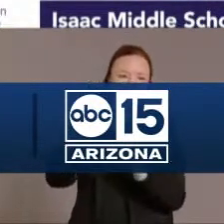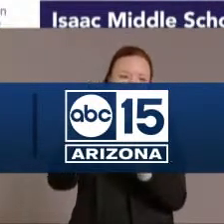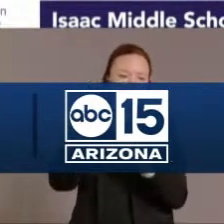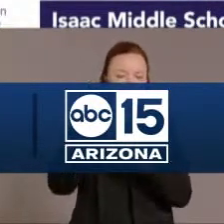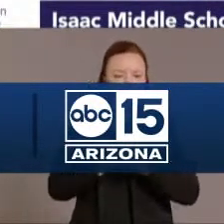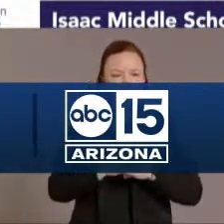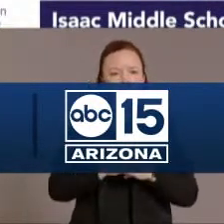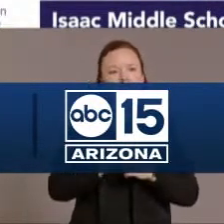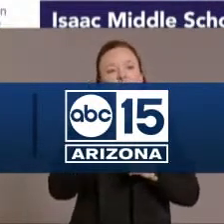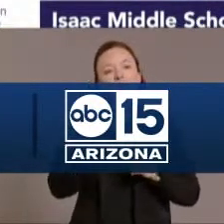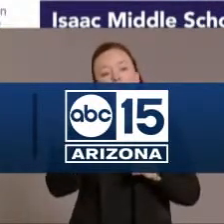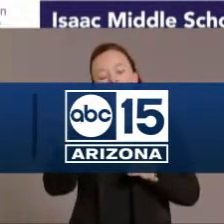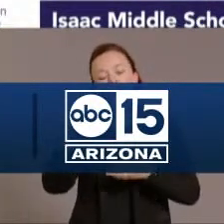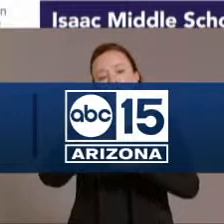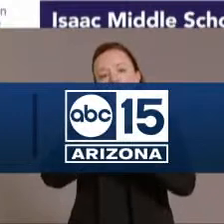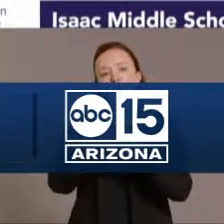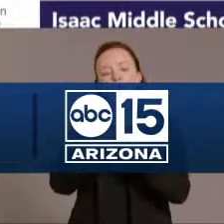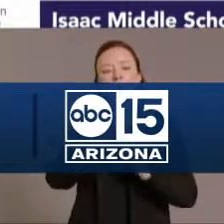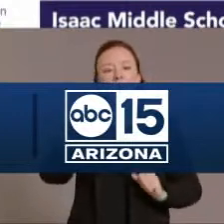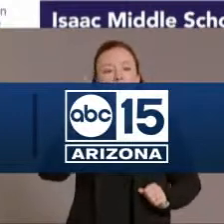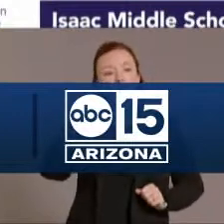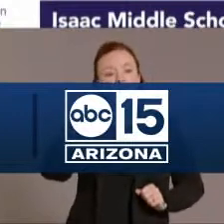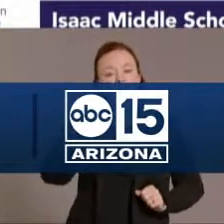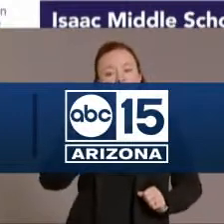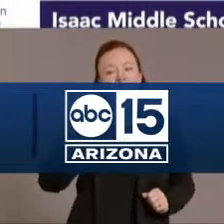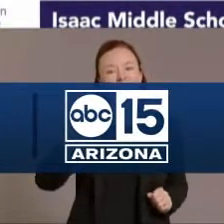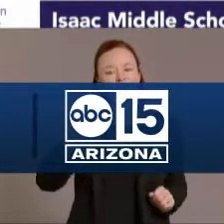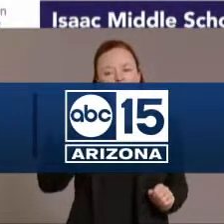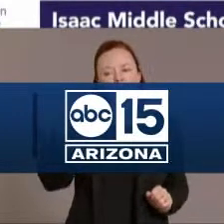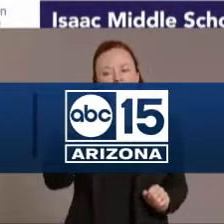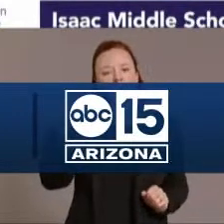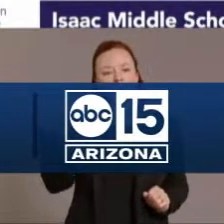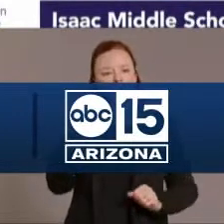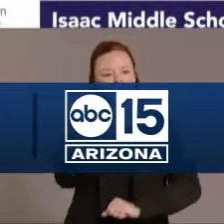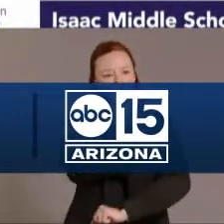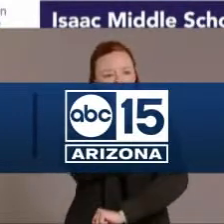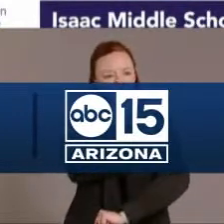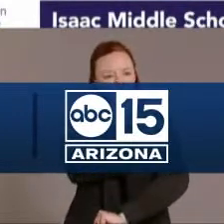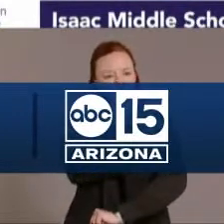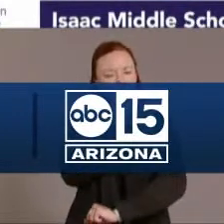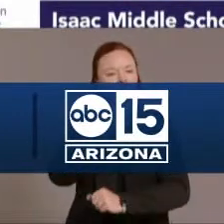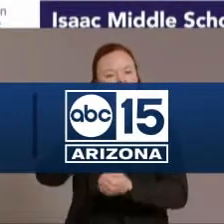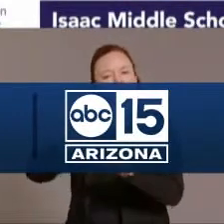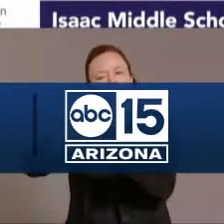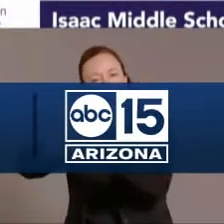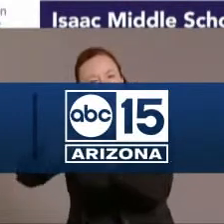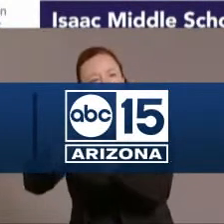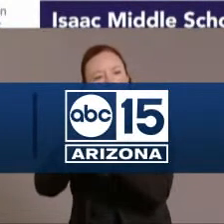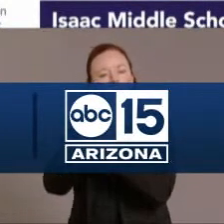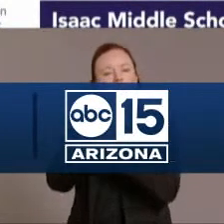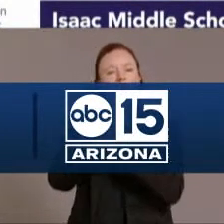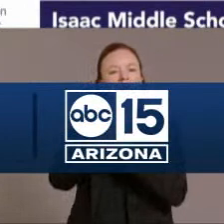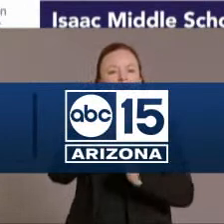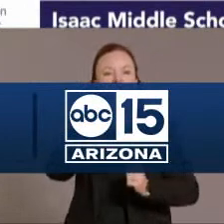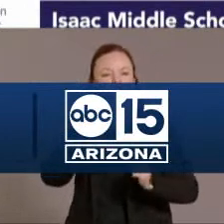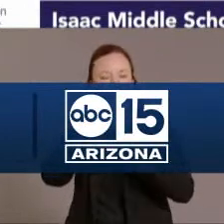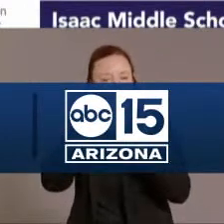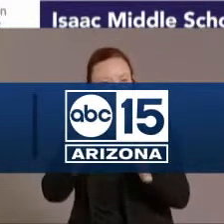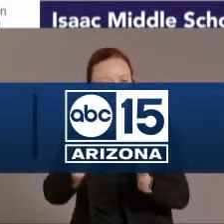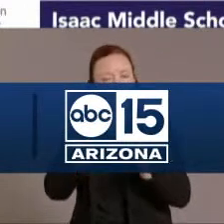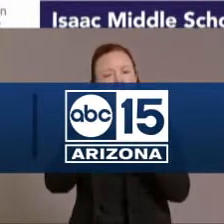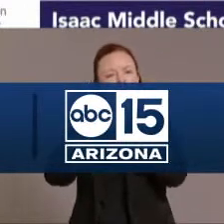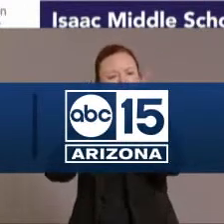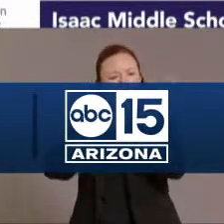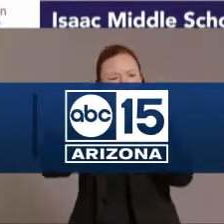of Arizona's mobile clinics to reach out to migrant farm workers and other underserved areas.